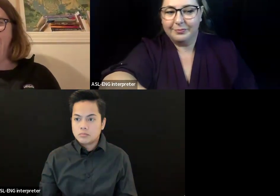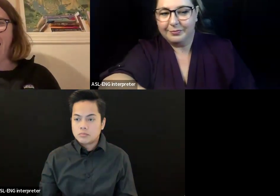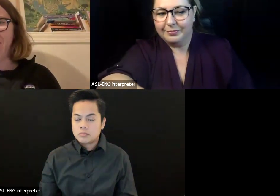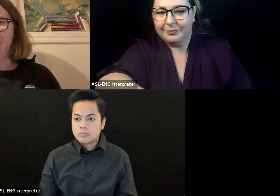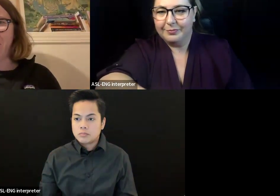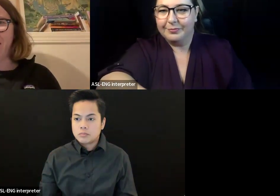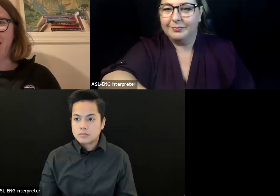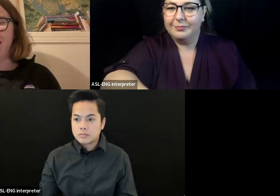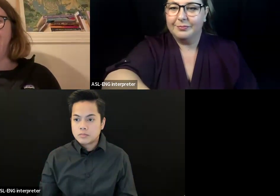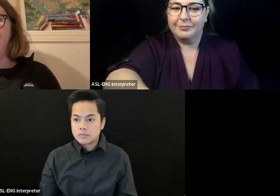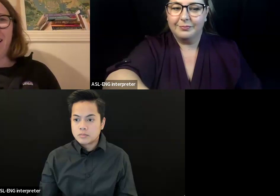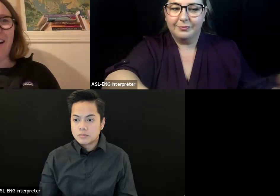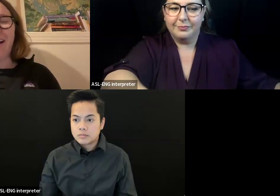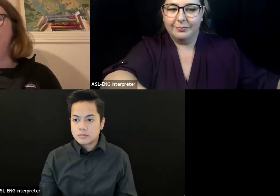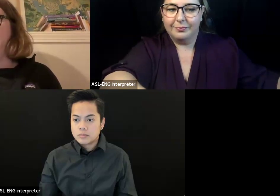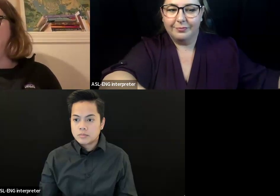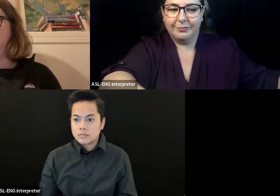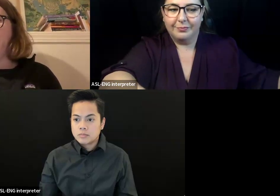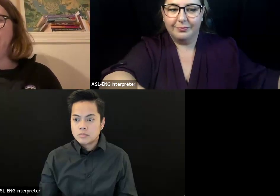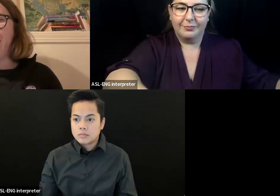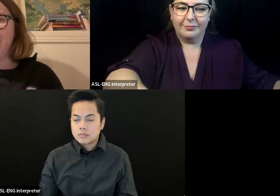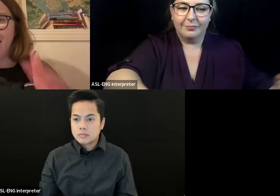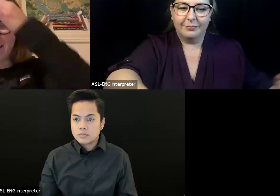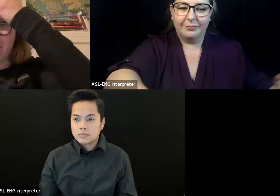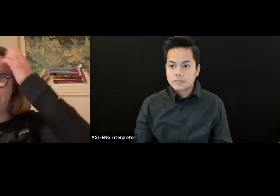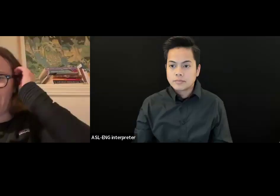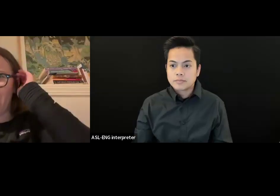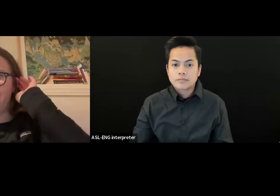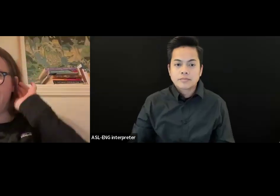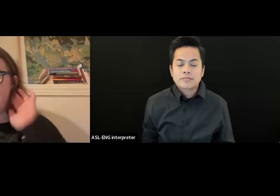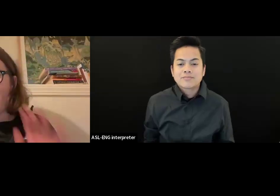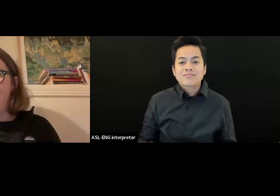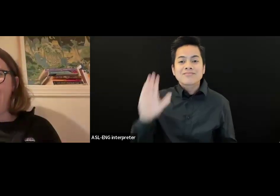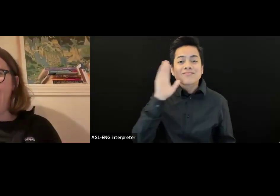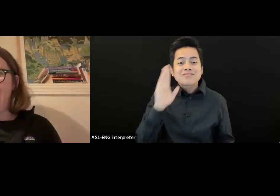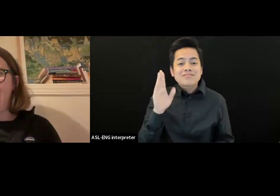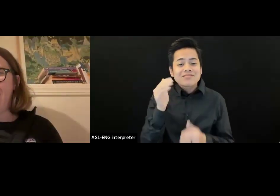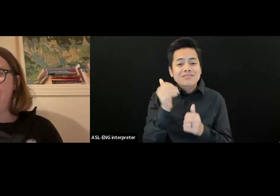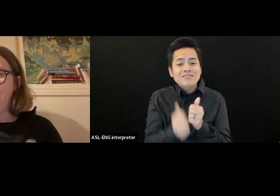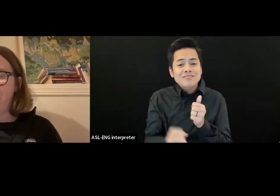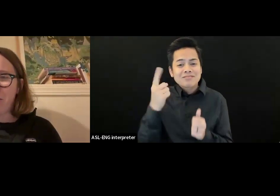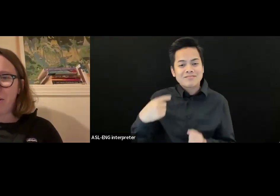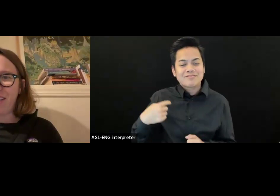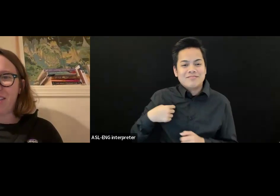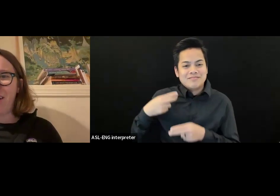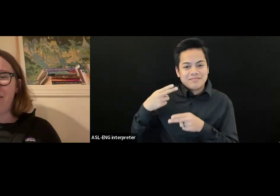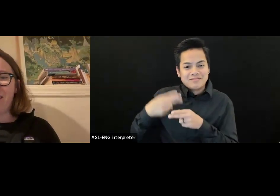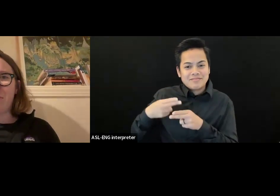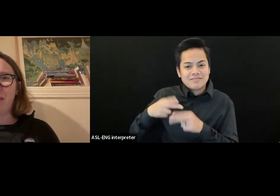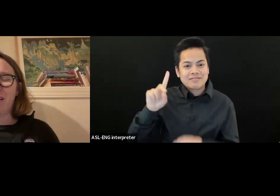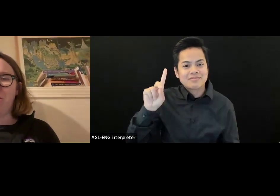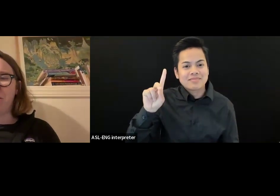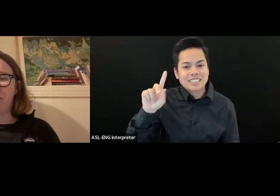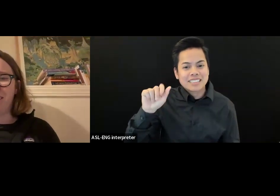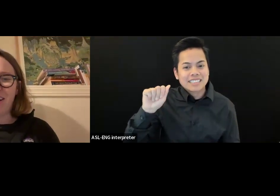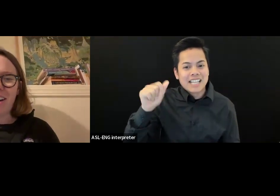Hi, everyone. My name is Dagny Brown. I am a co-director of the